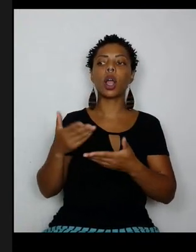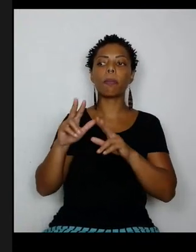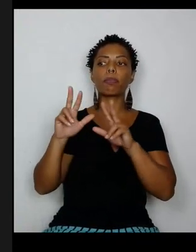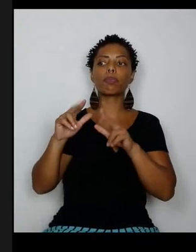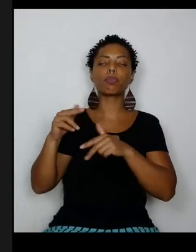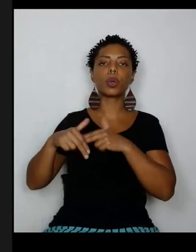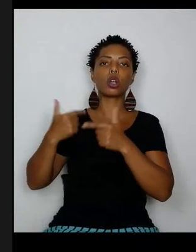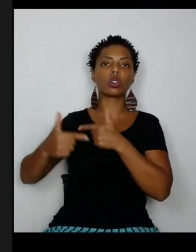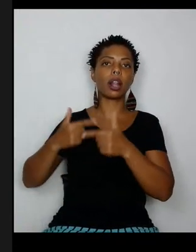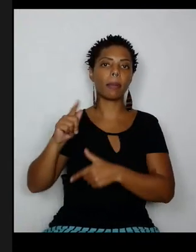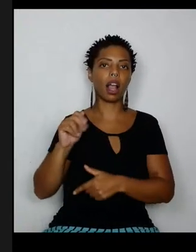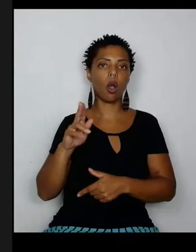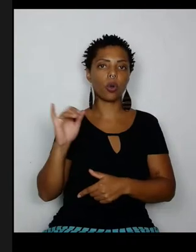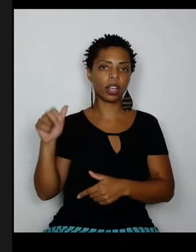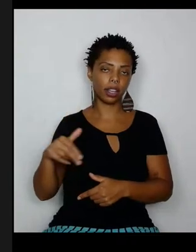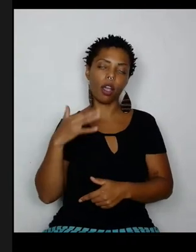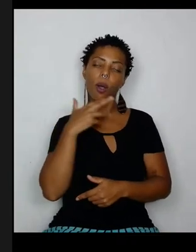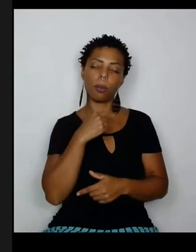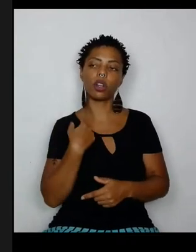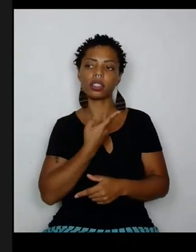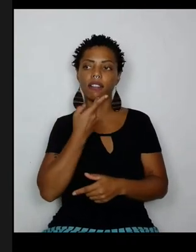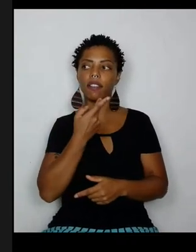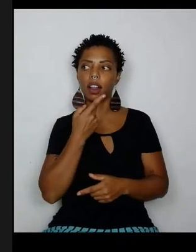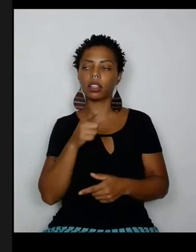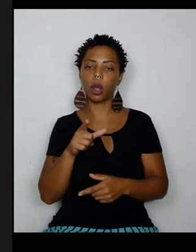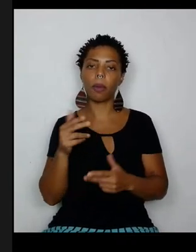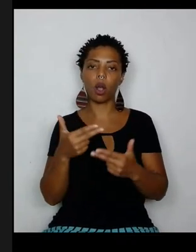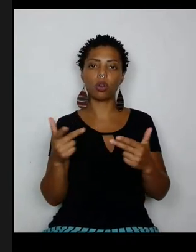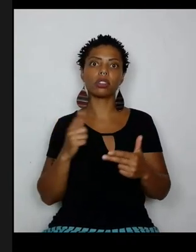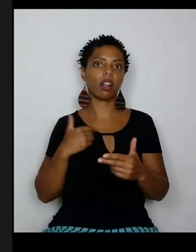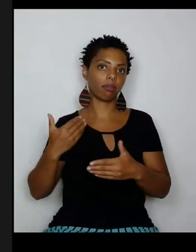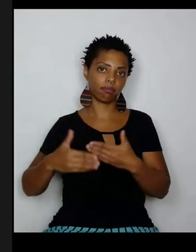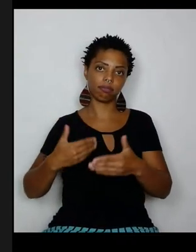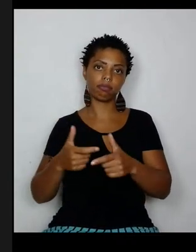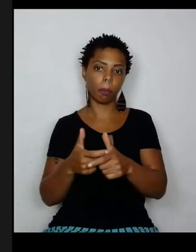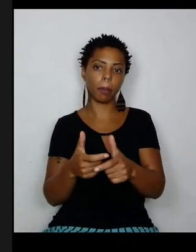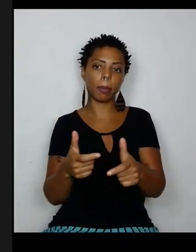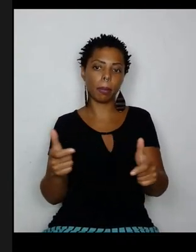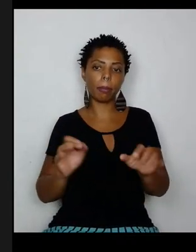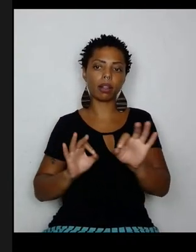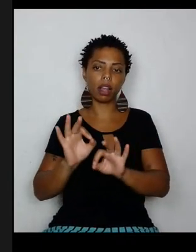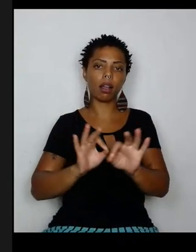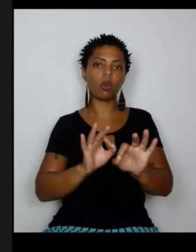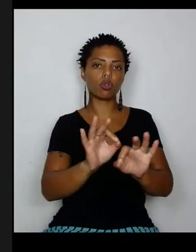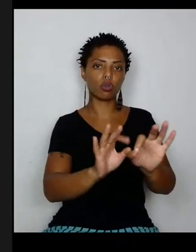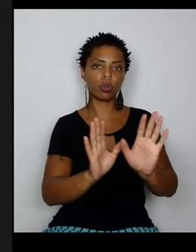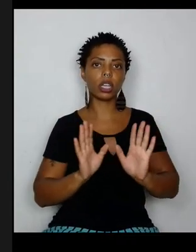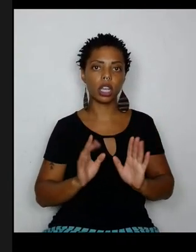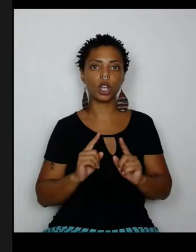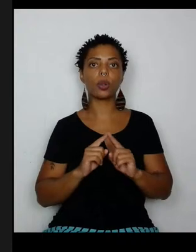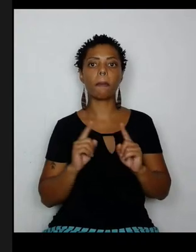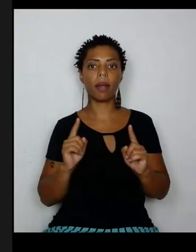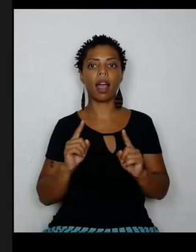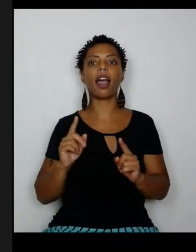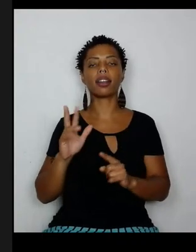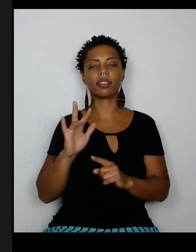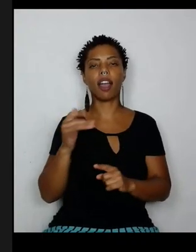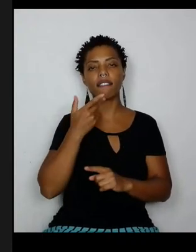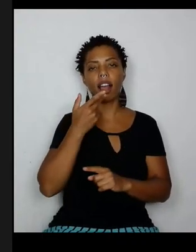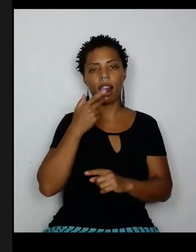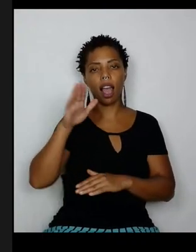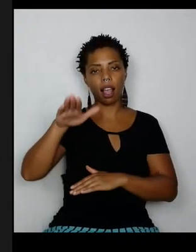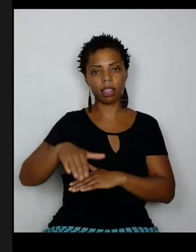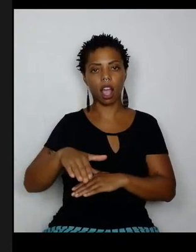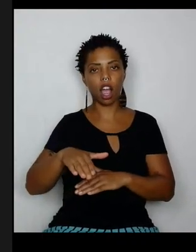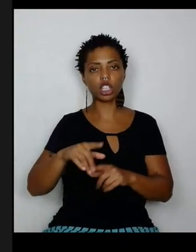over as we said here many times i believe that this is a continuous construction and again i